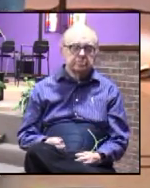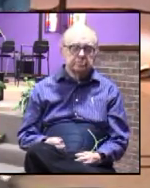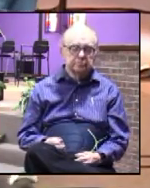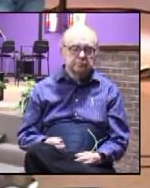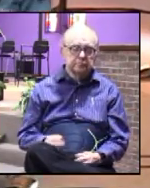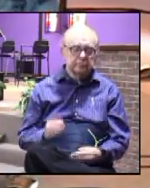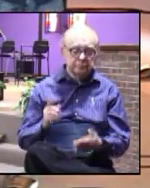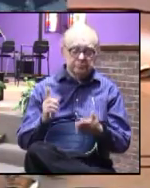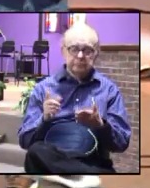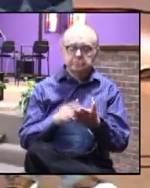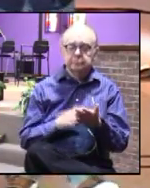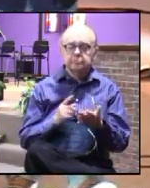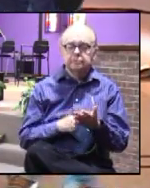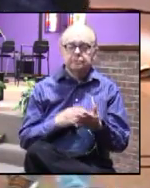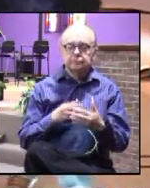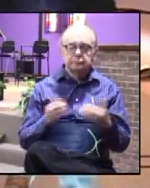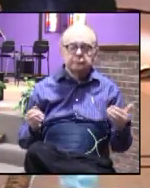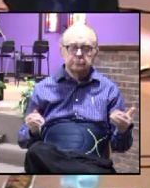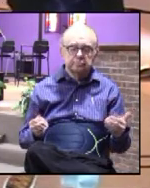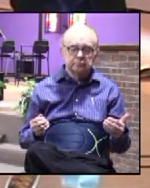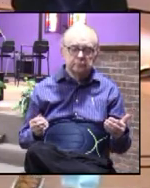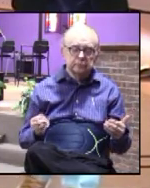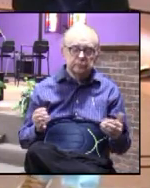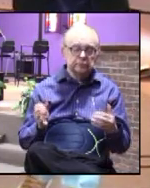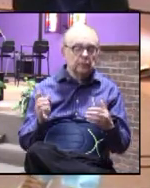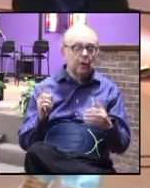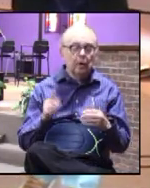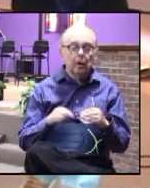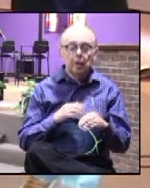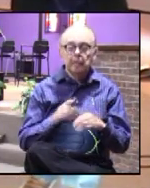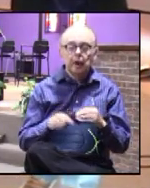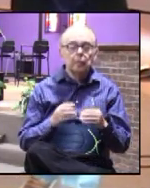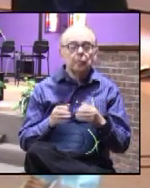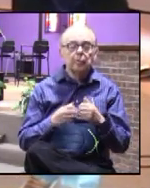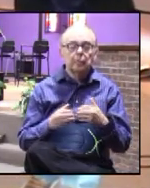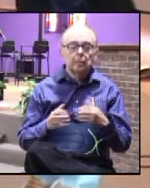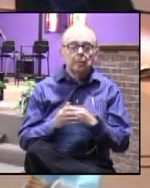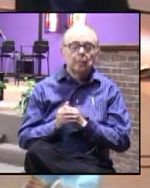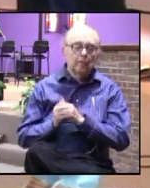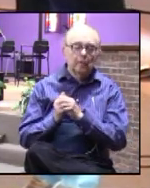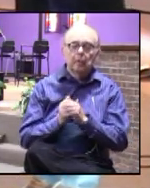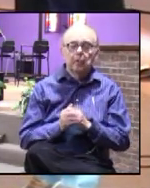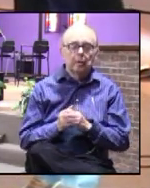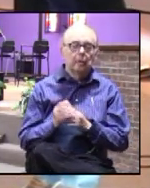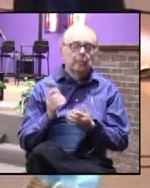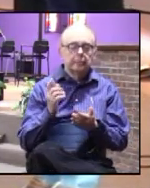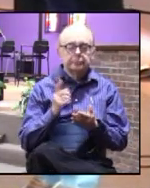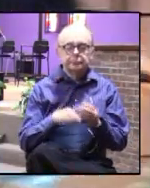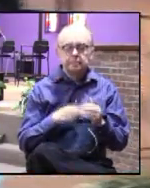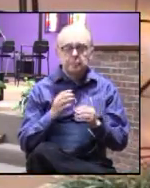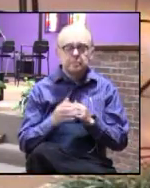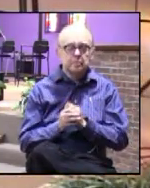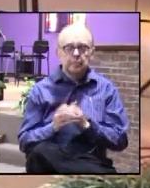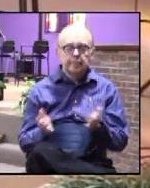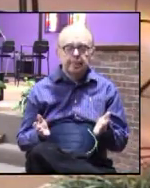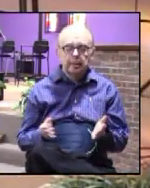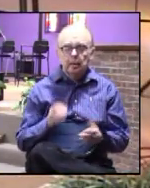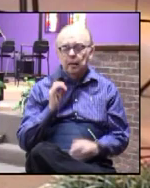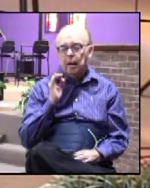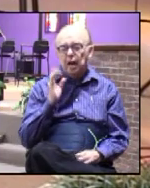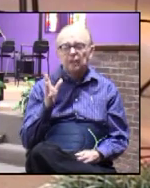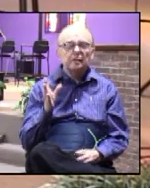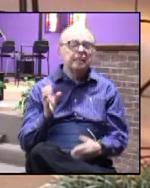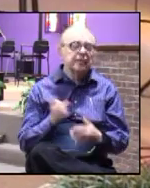And sometimes they split in worship. And what is it about the worship? I don't like the